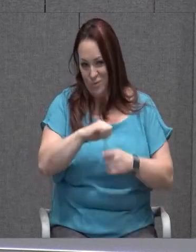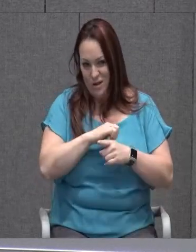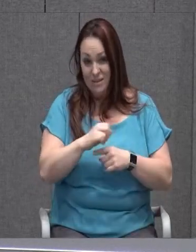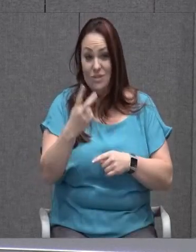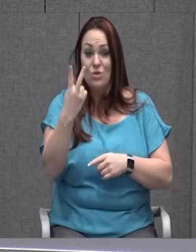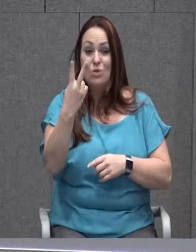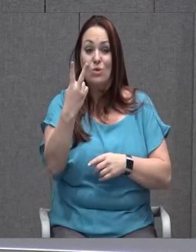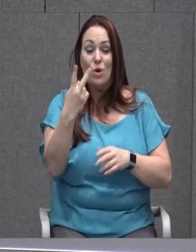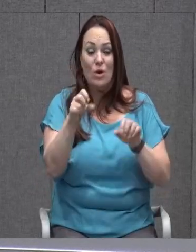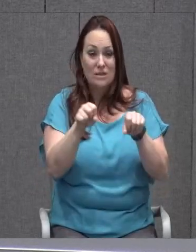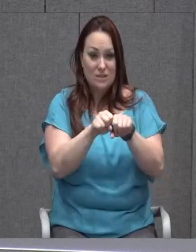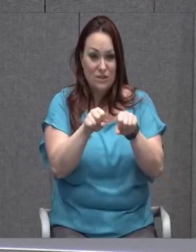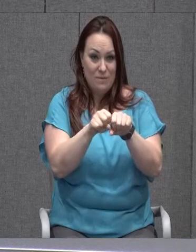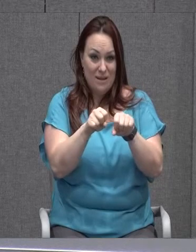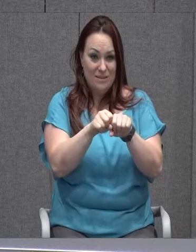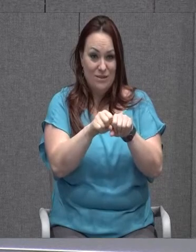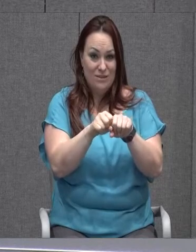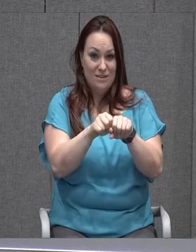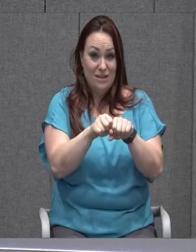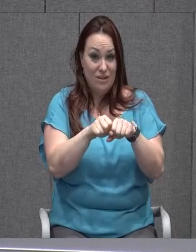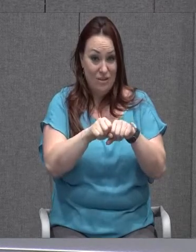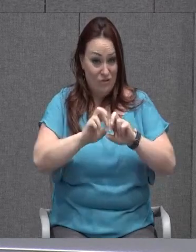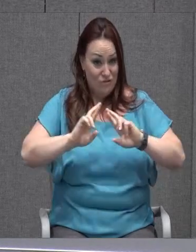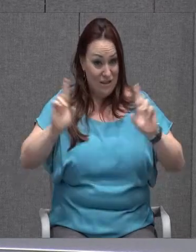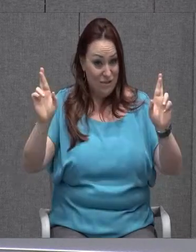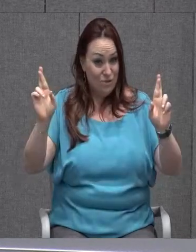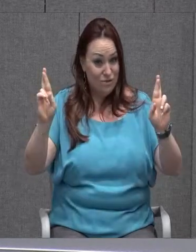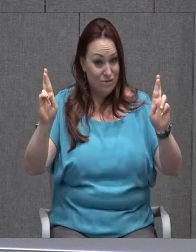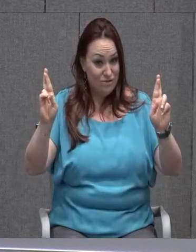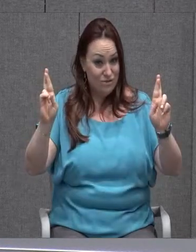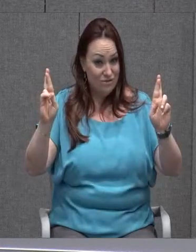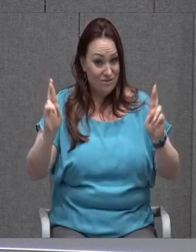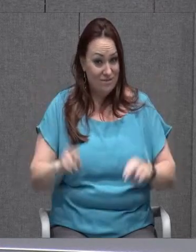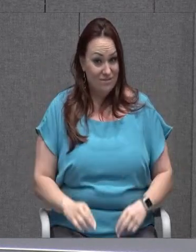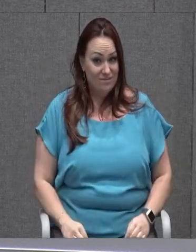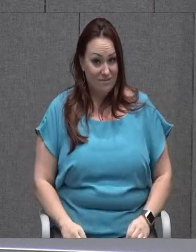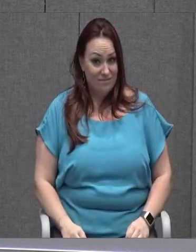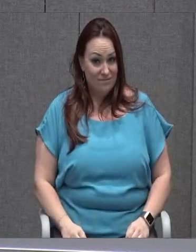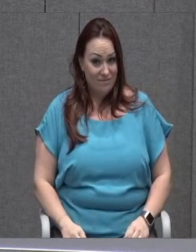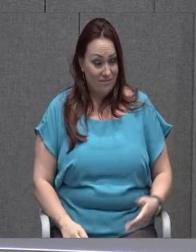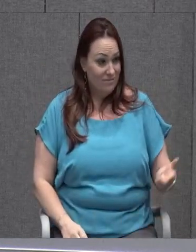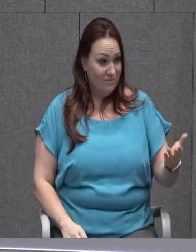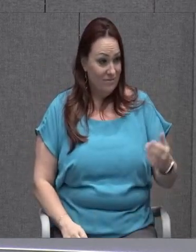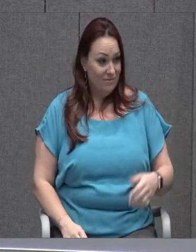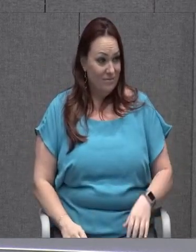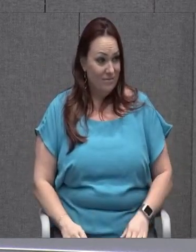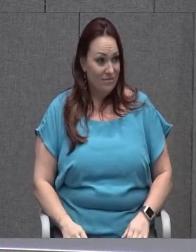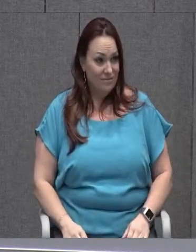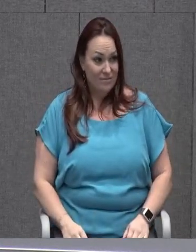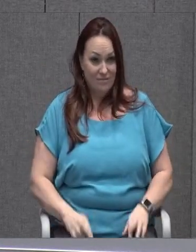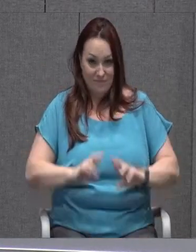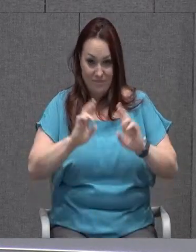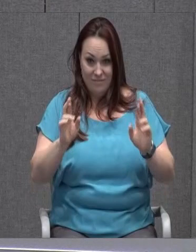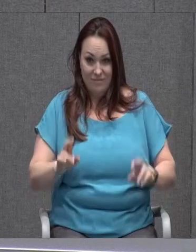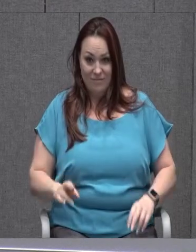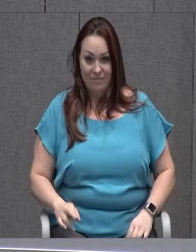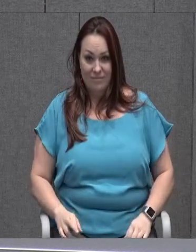zapatos a la vez. ¿Listos? Should we just try without the... Yeah, let's try Okay, it. ¿listos?